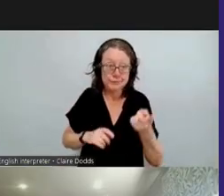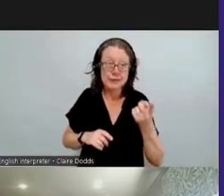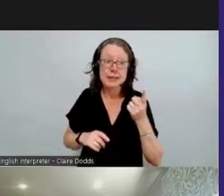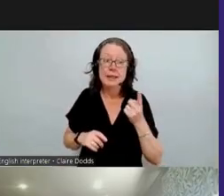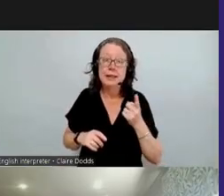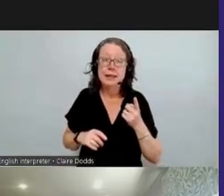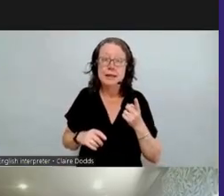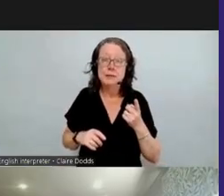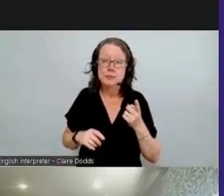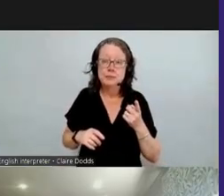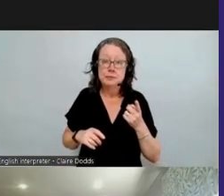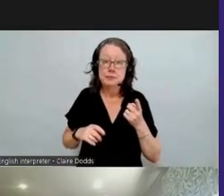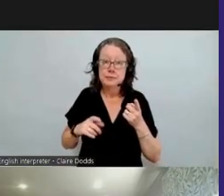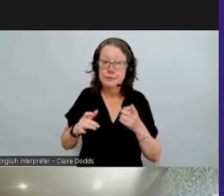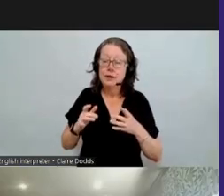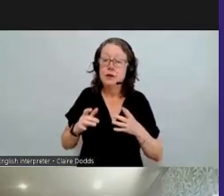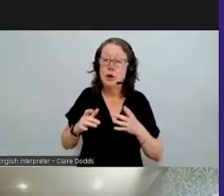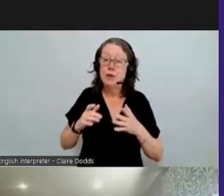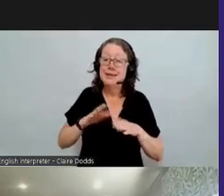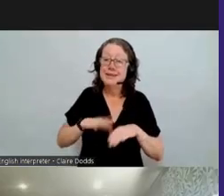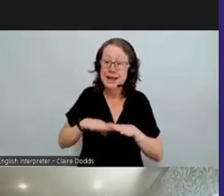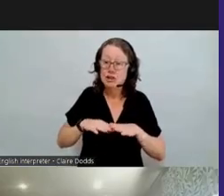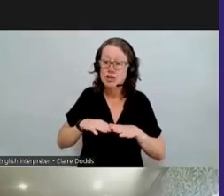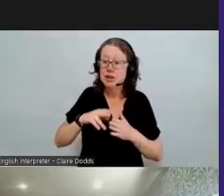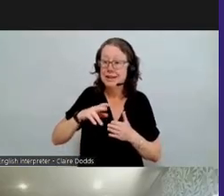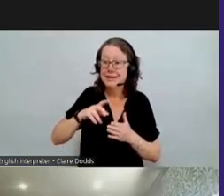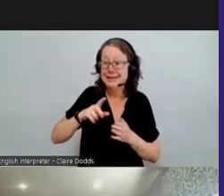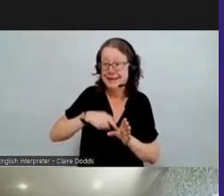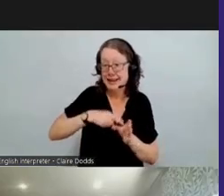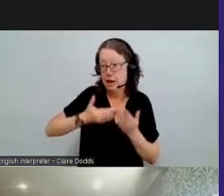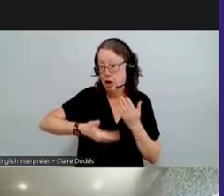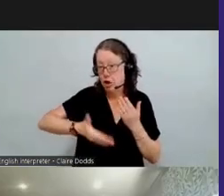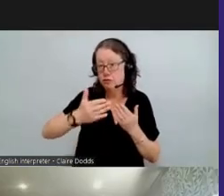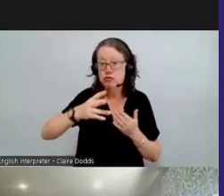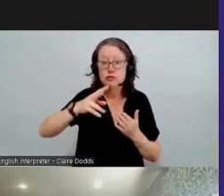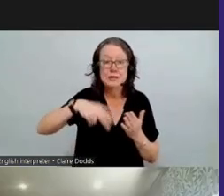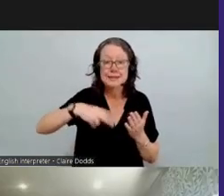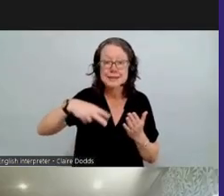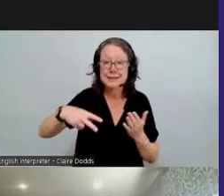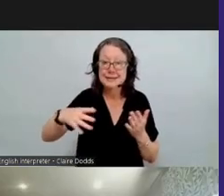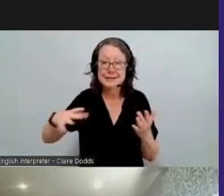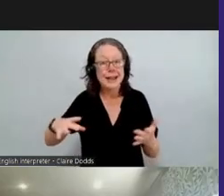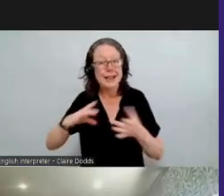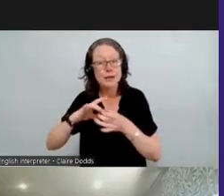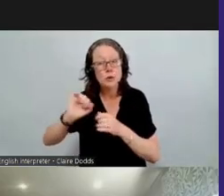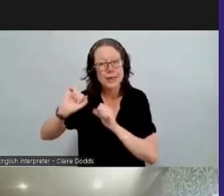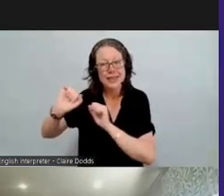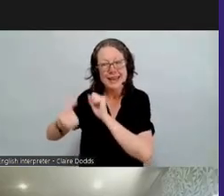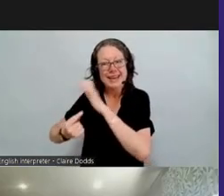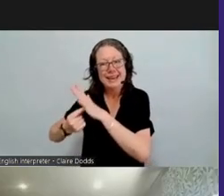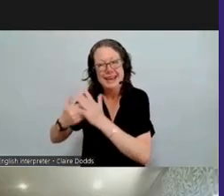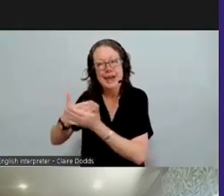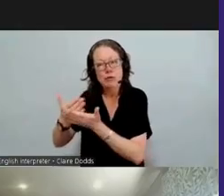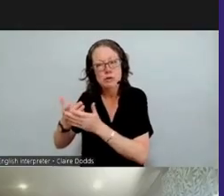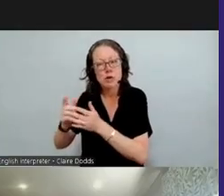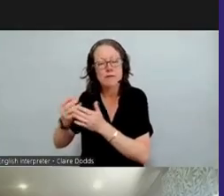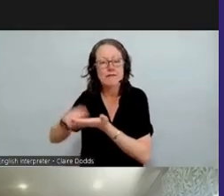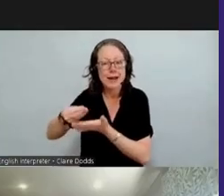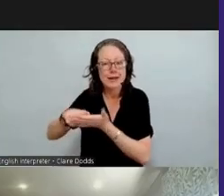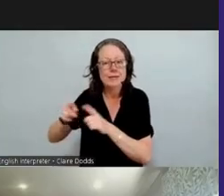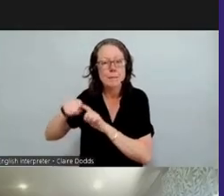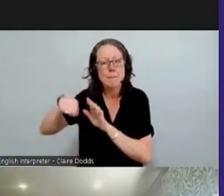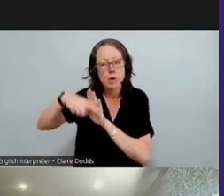of Reading to advocate for the government on key areas of finance and policy reform. One of those areas is around infrastructure,